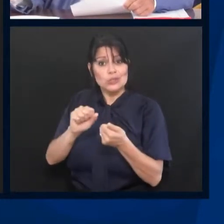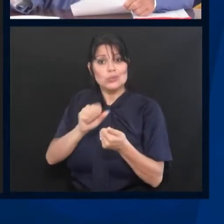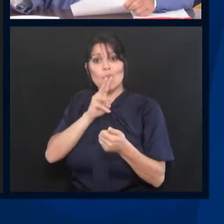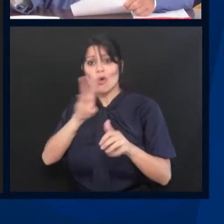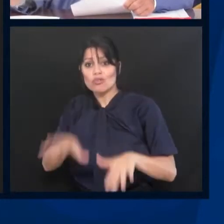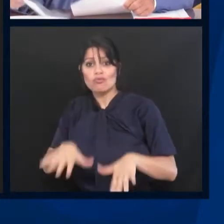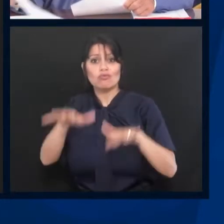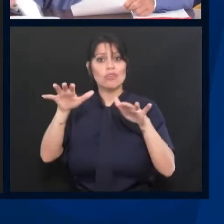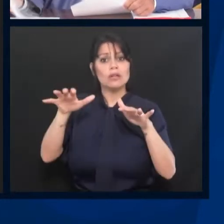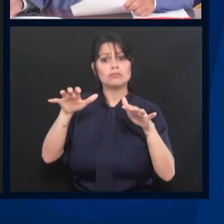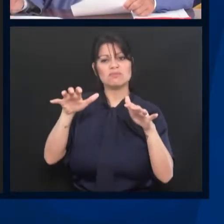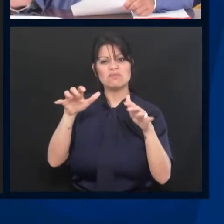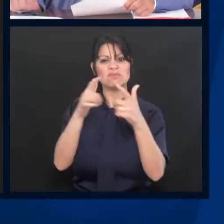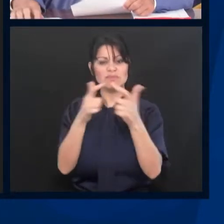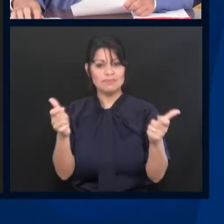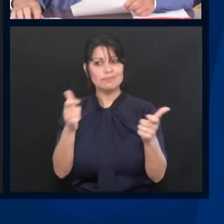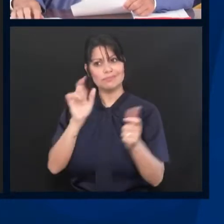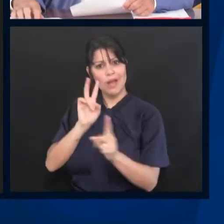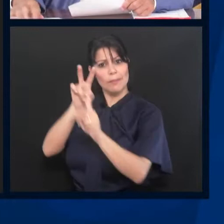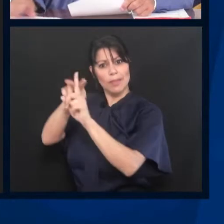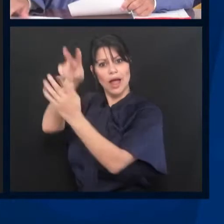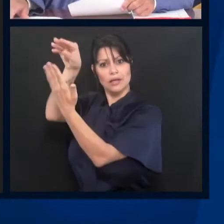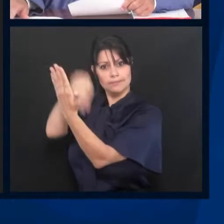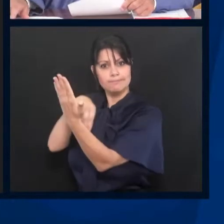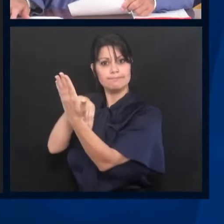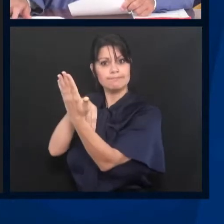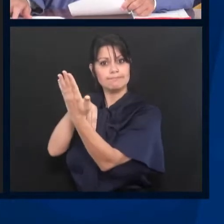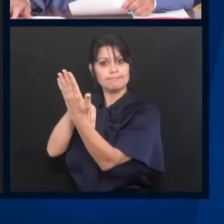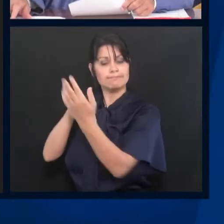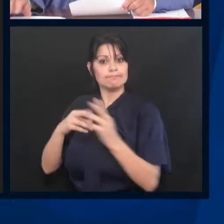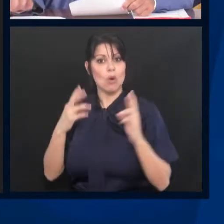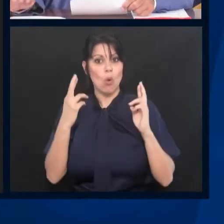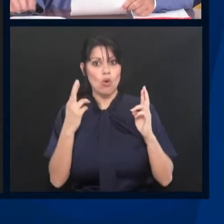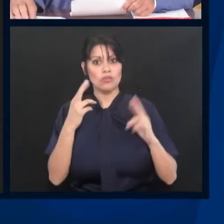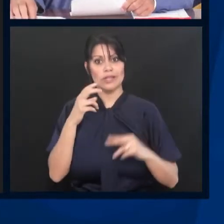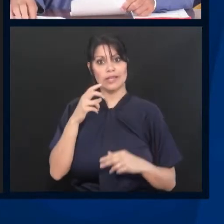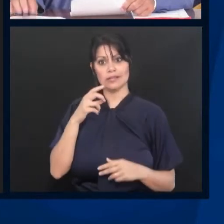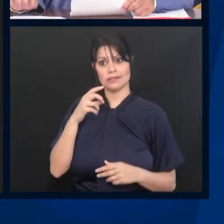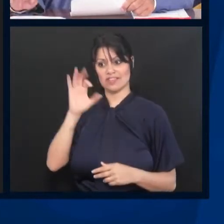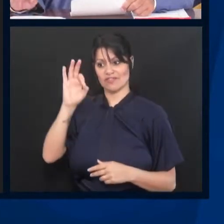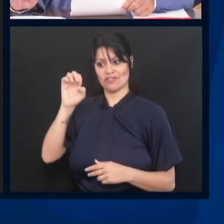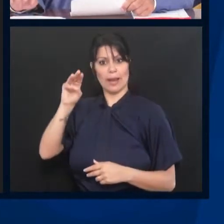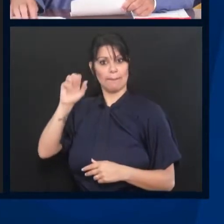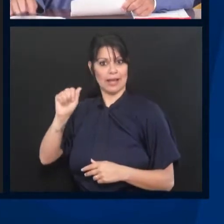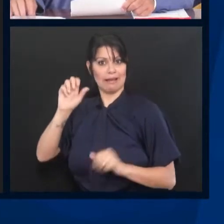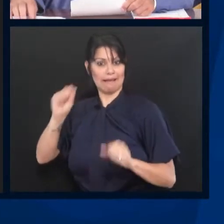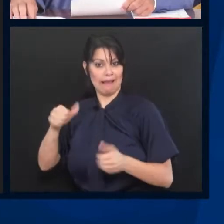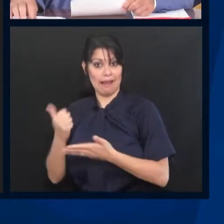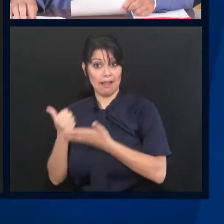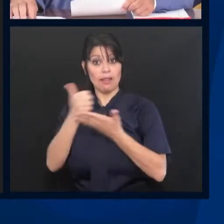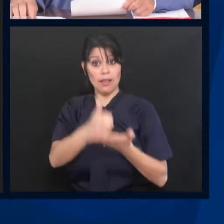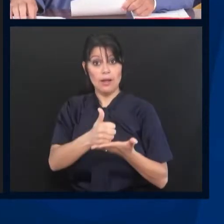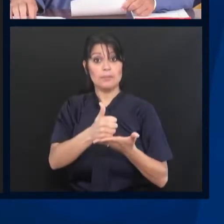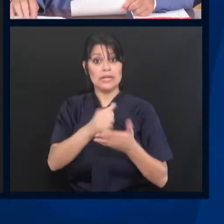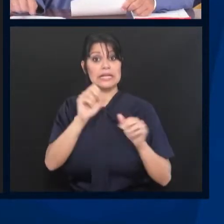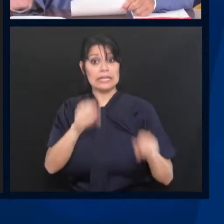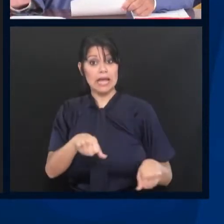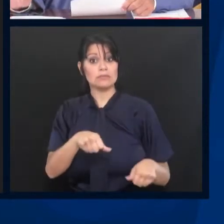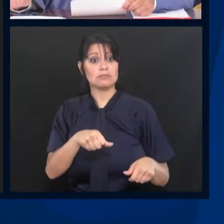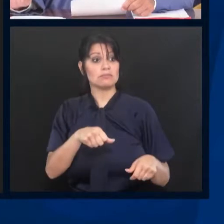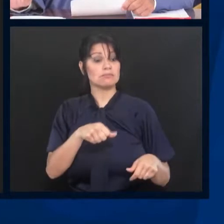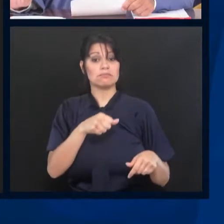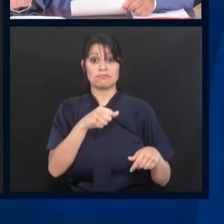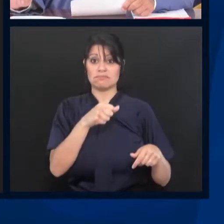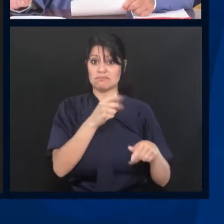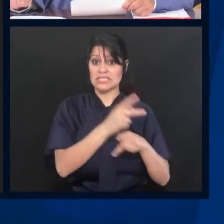and apply. And hopefully you'll be able to get assistance from FEMA and take care of that damage and move on down